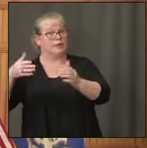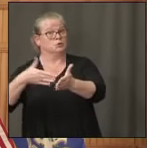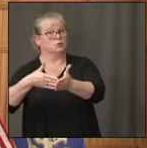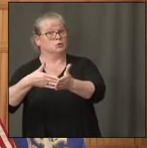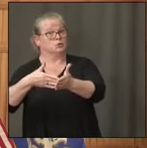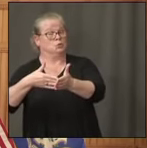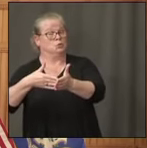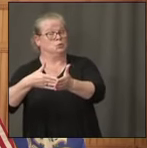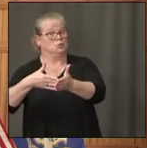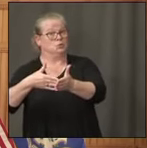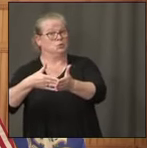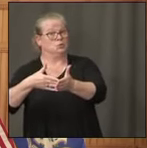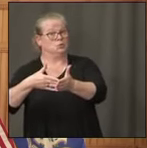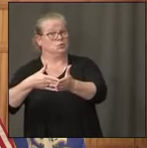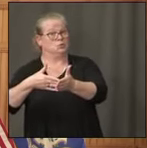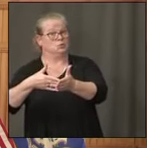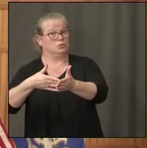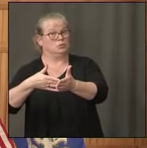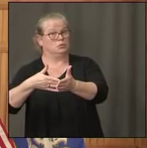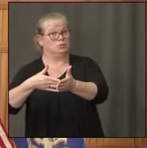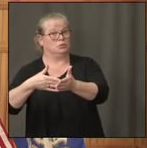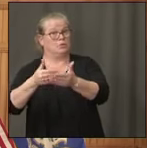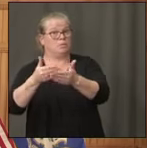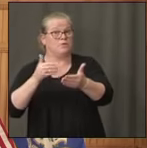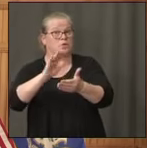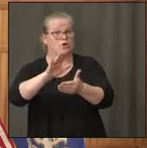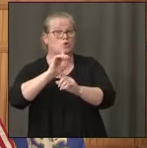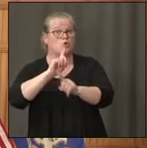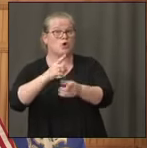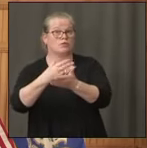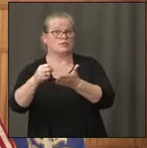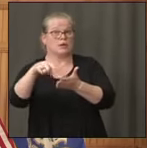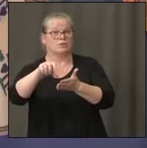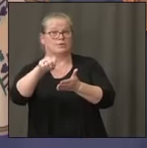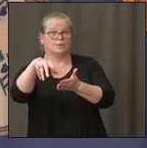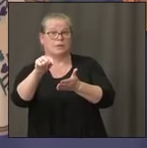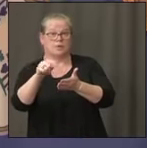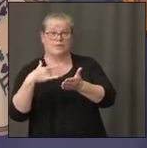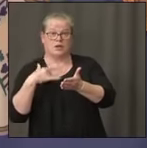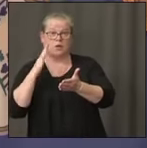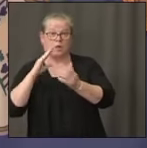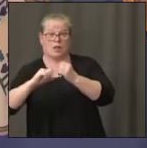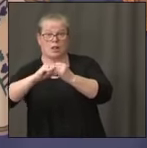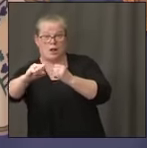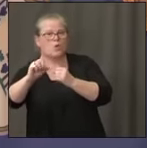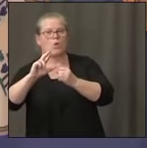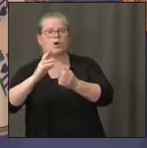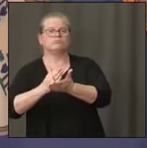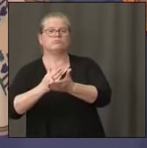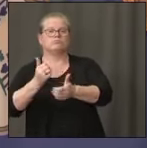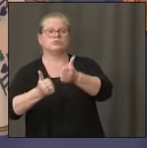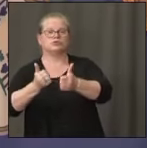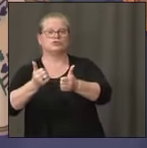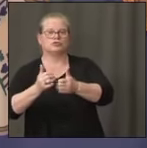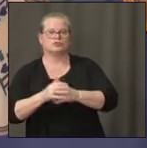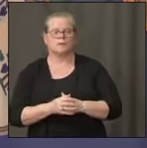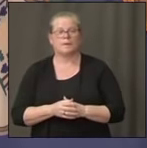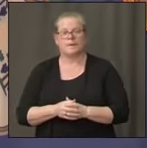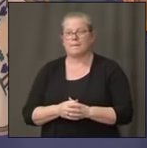September, before your orders are up in September? Yeah, Christine, I think that's something we think about. I mean,